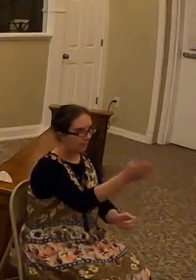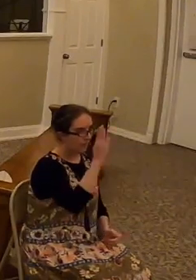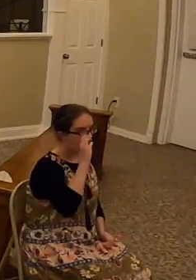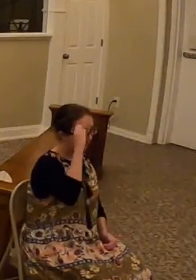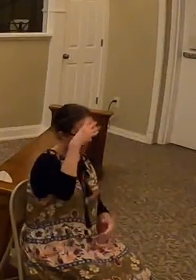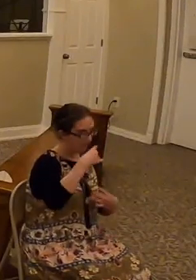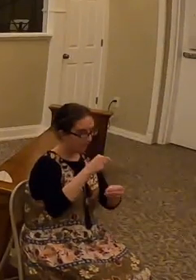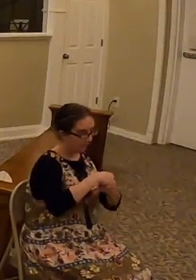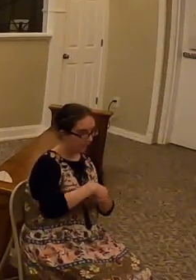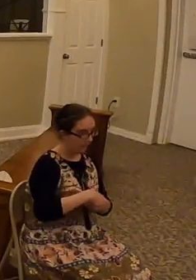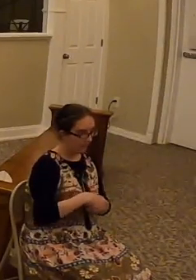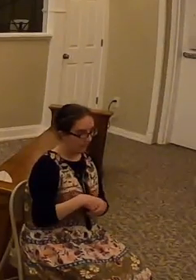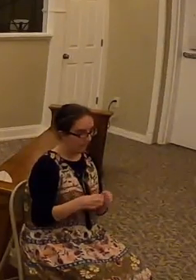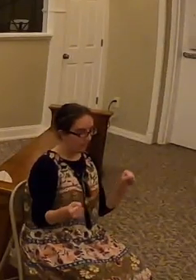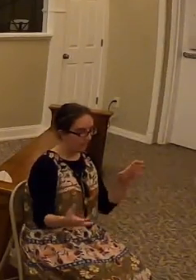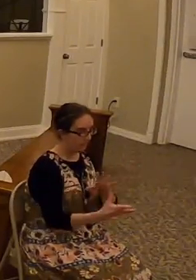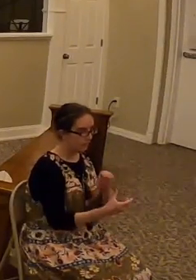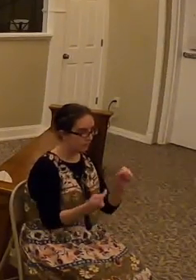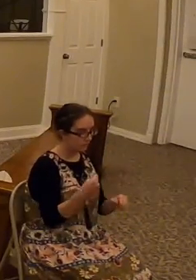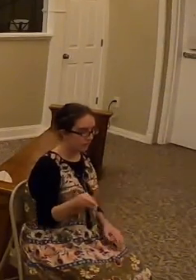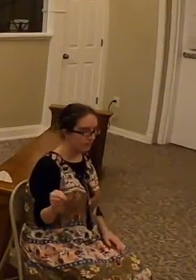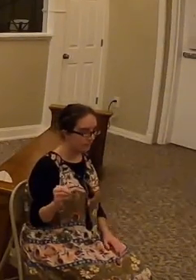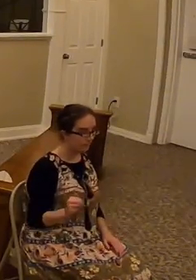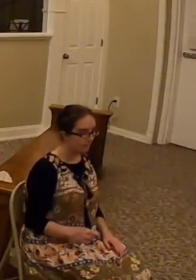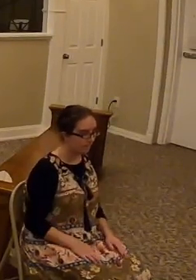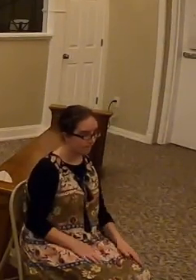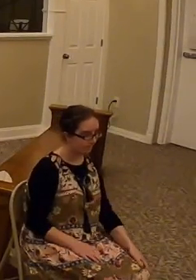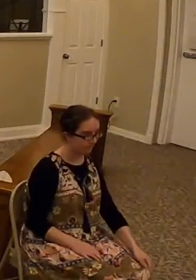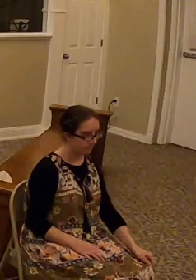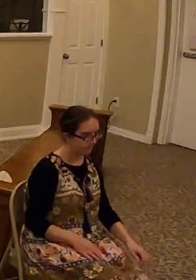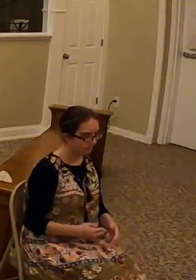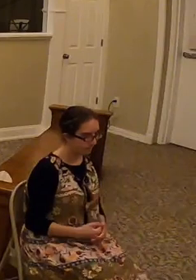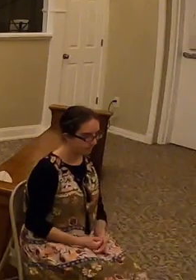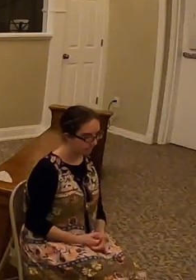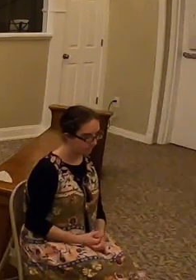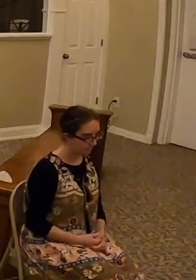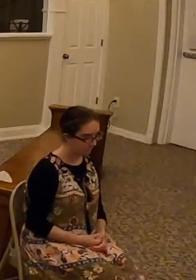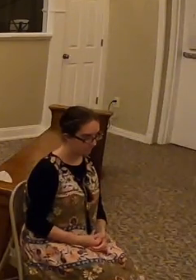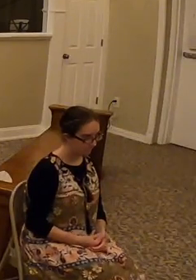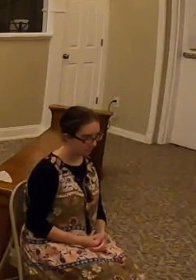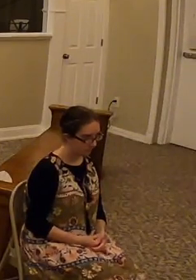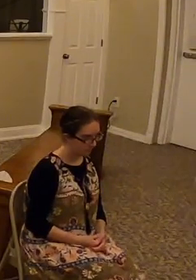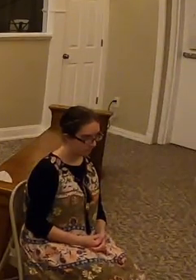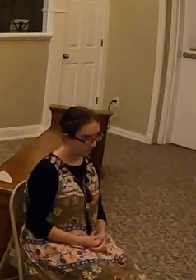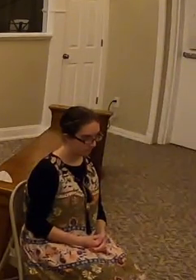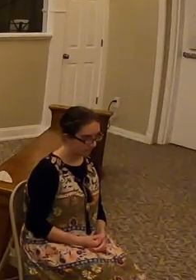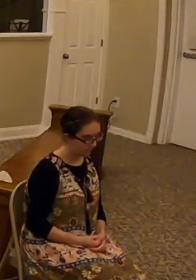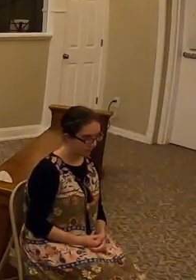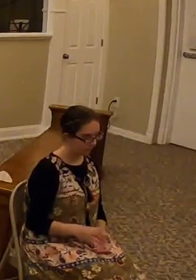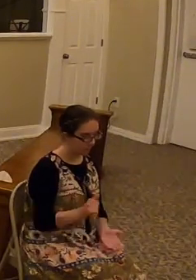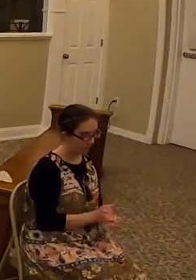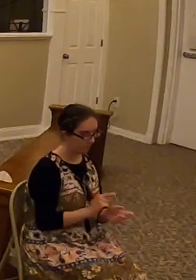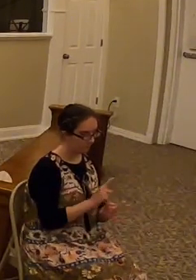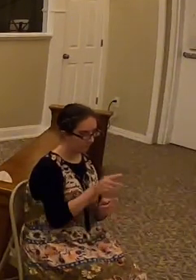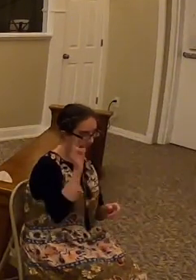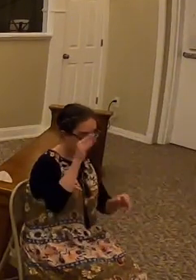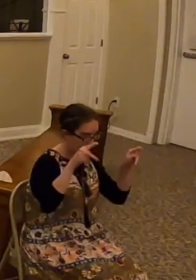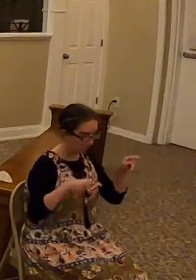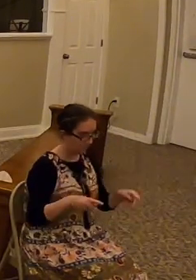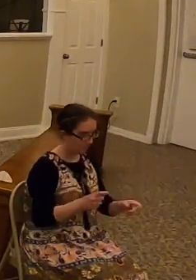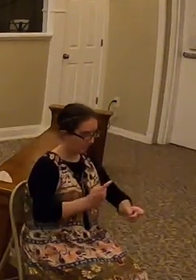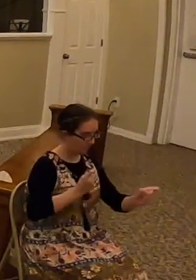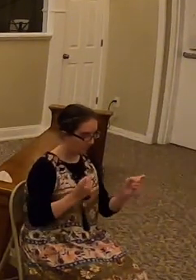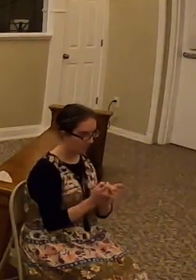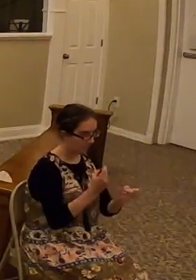He's interested in destroying them. Amen. Come on. And that's when pastoring gets